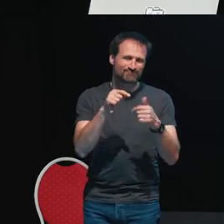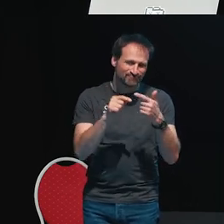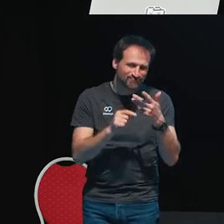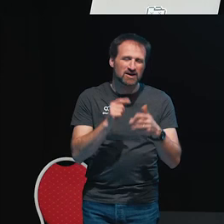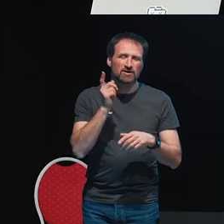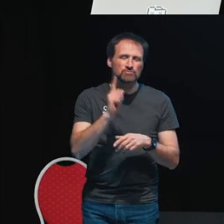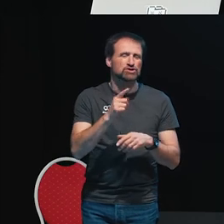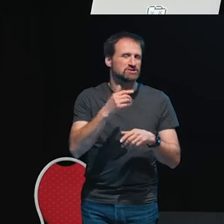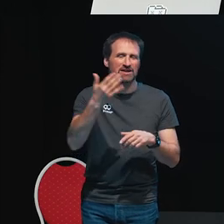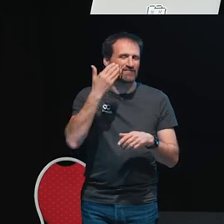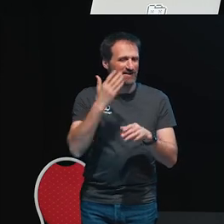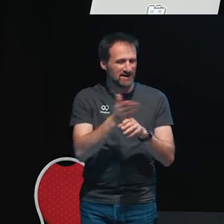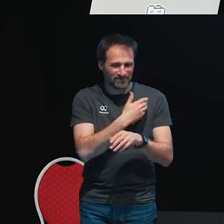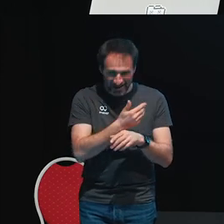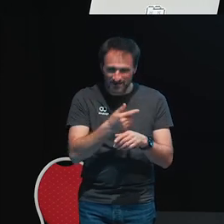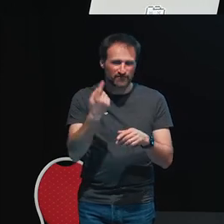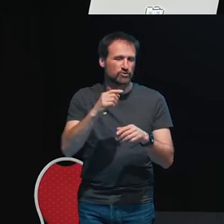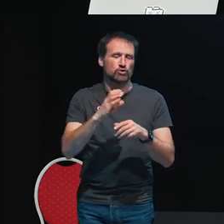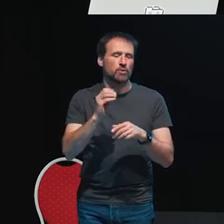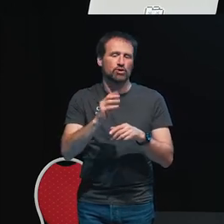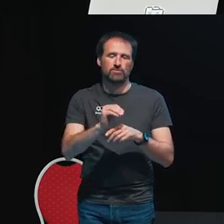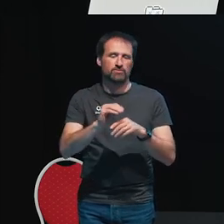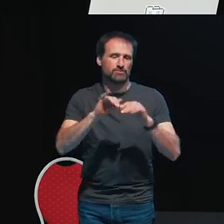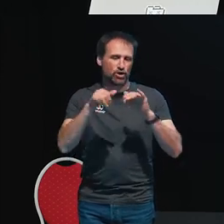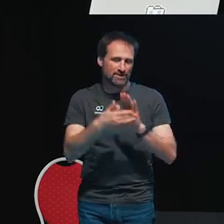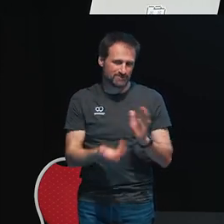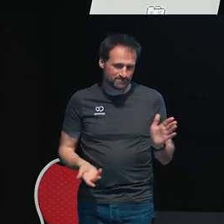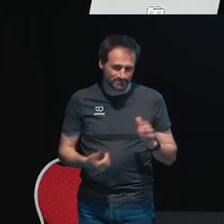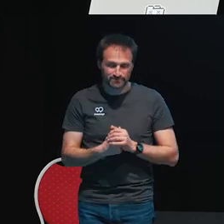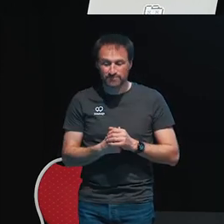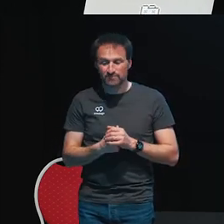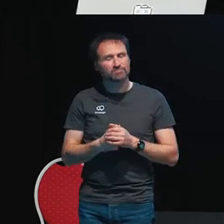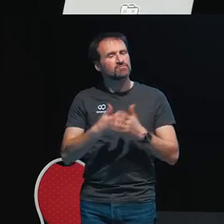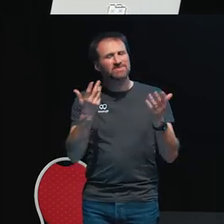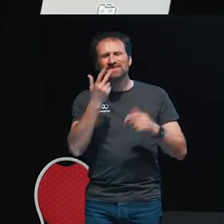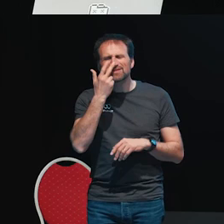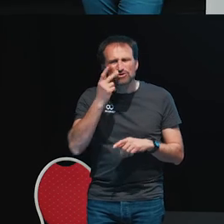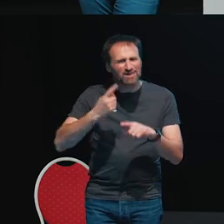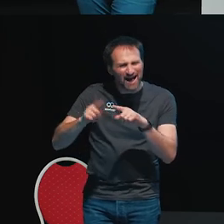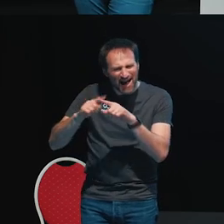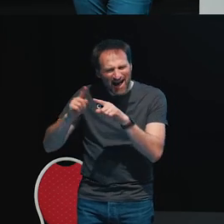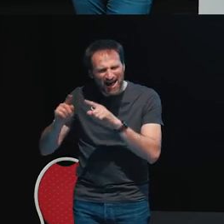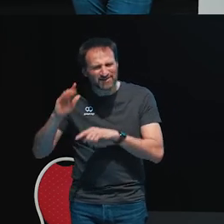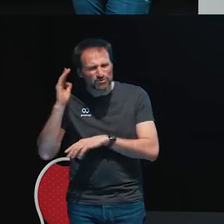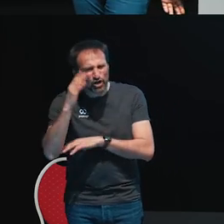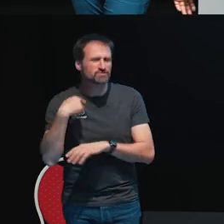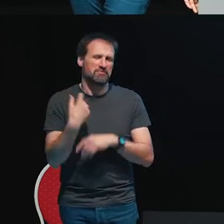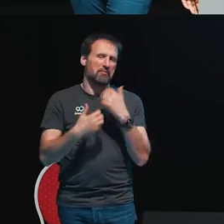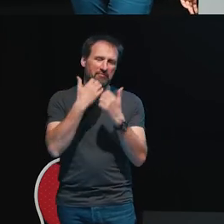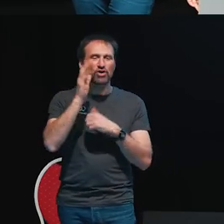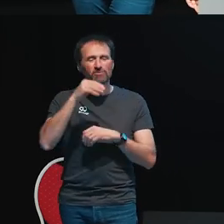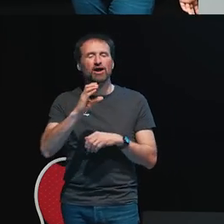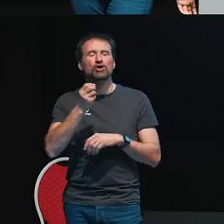how to get rid of it from the Chromium project. So how about other browsers? Like I talked a lot about Chromium